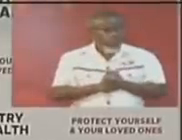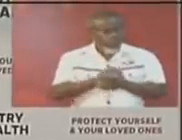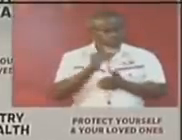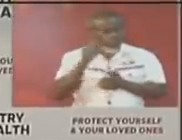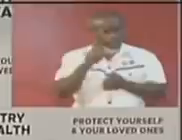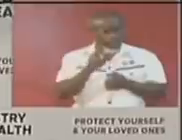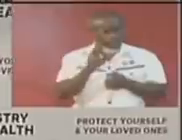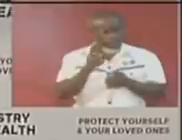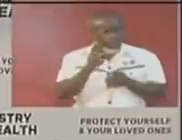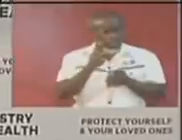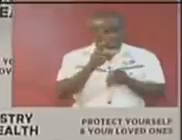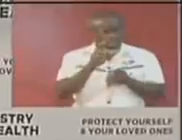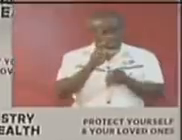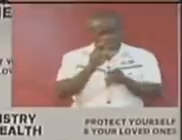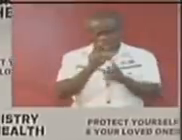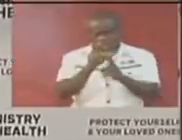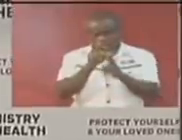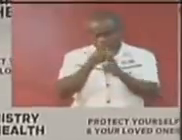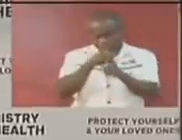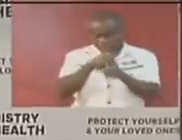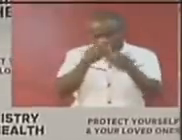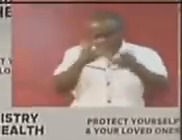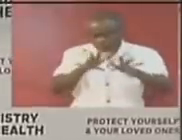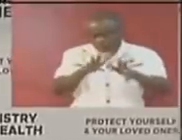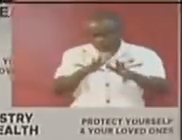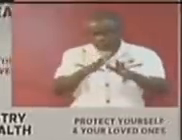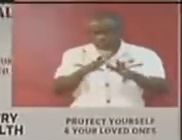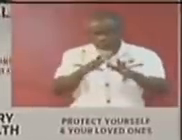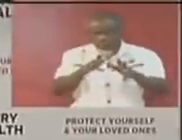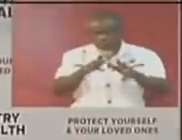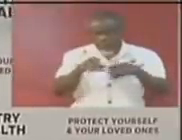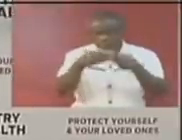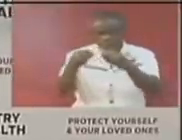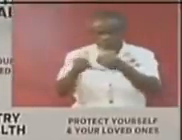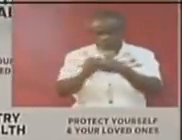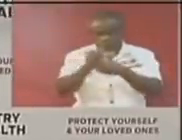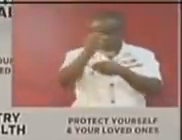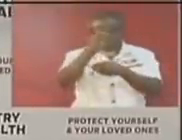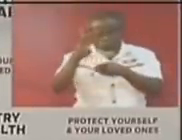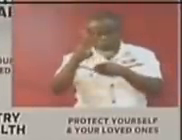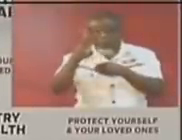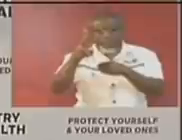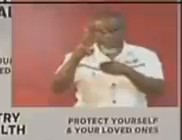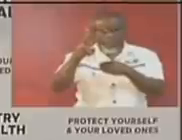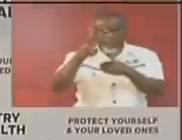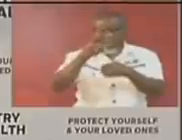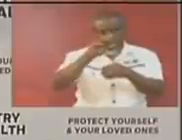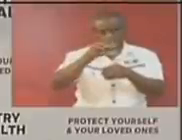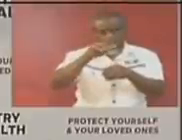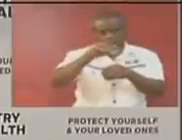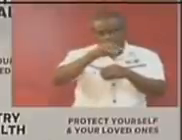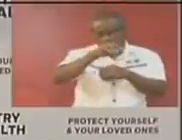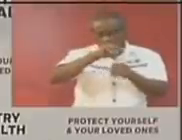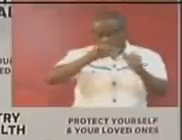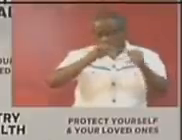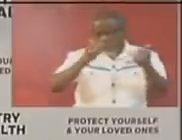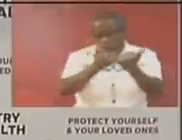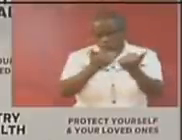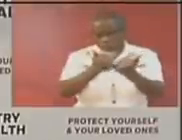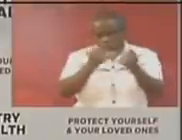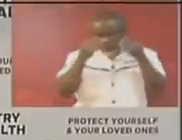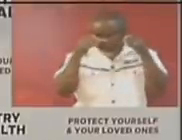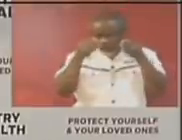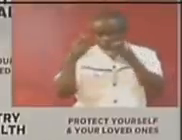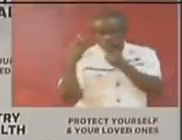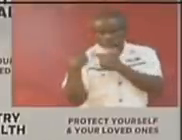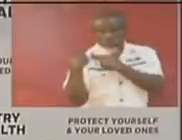awarded. That matter is being dealt with by the North Central Regional Health Authority in terms of the timeline and all of that. That will be closely looked at by the